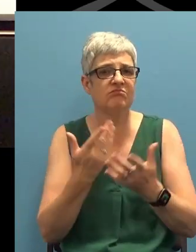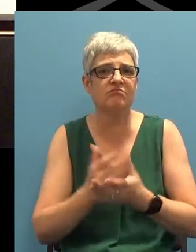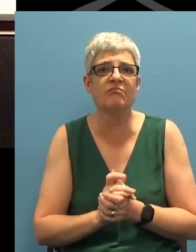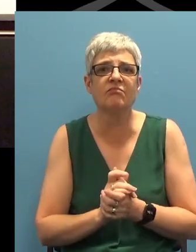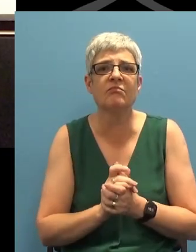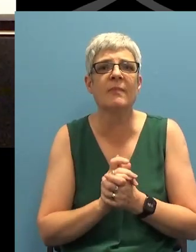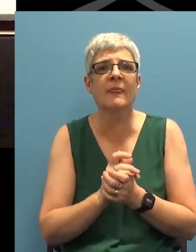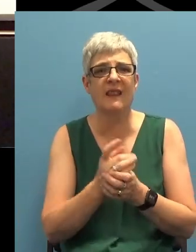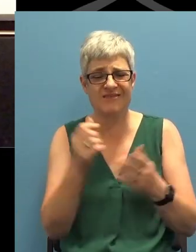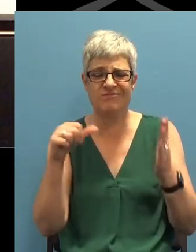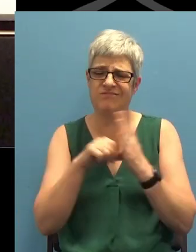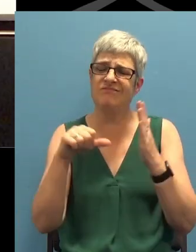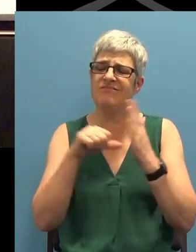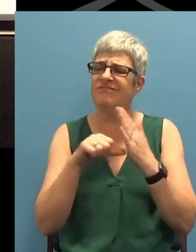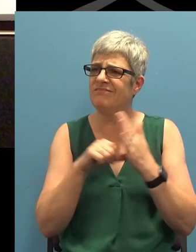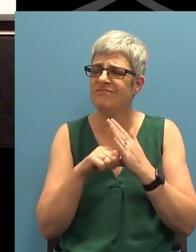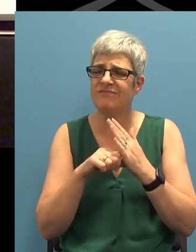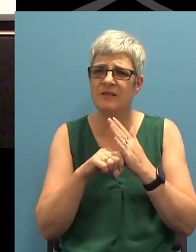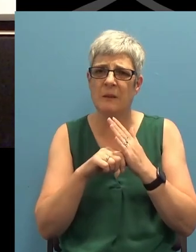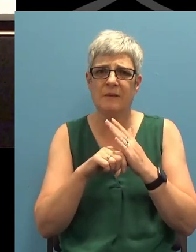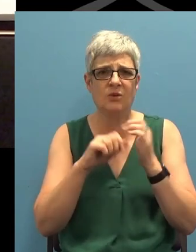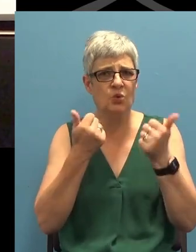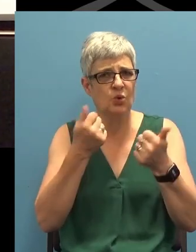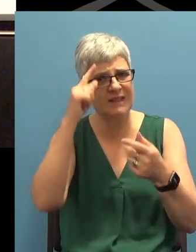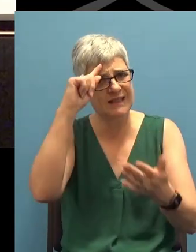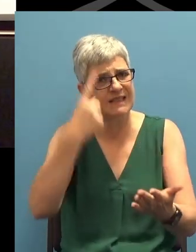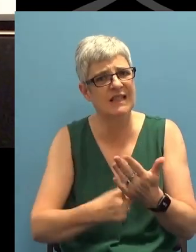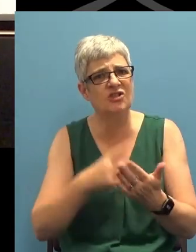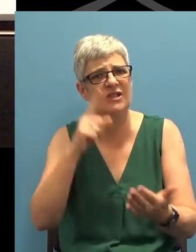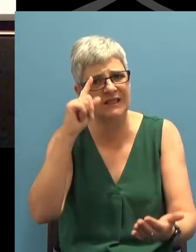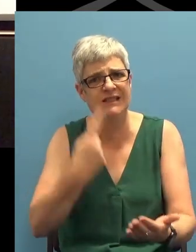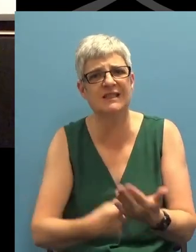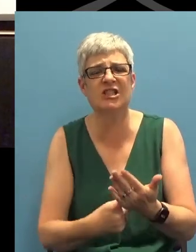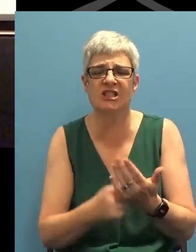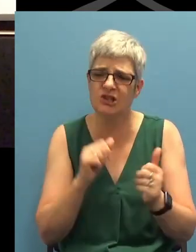And it's so difficult to keep making good decisions when you're exhausted.